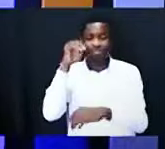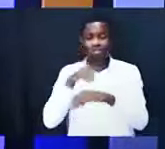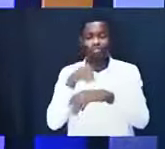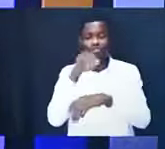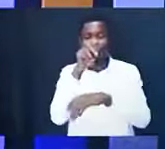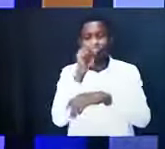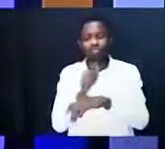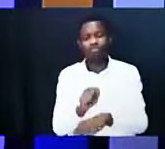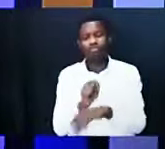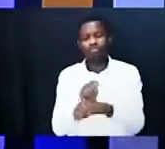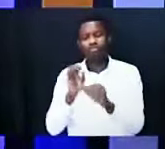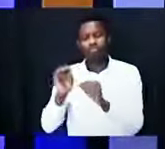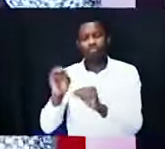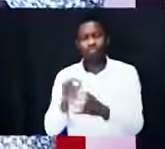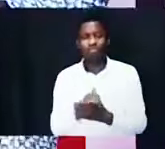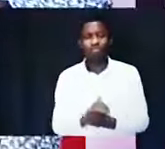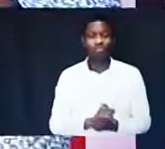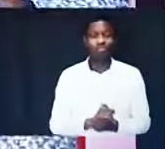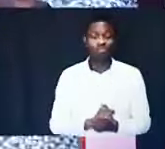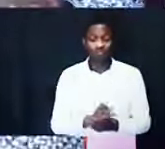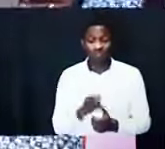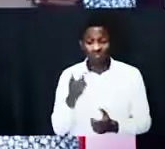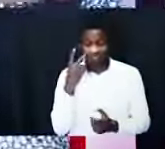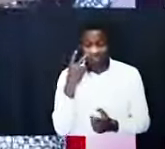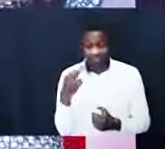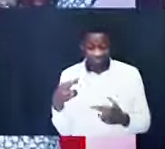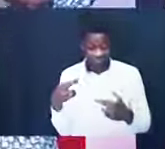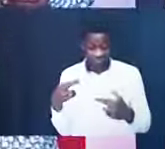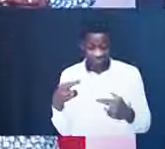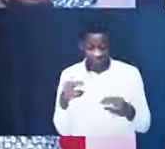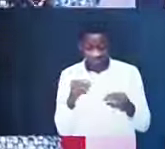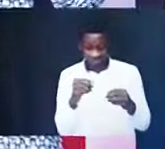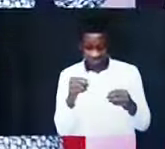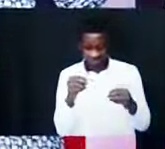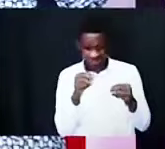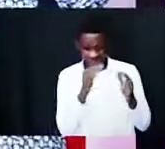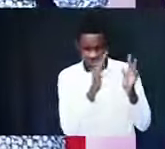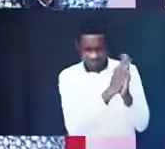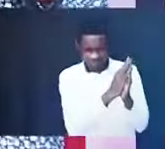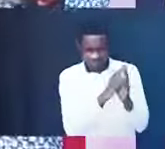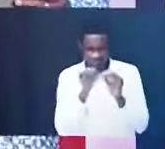So you see the correlation between his prayer life and his